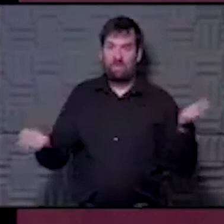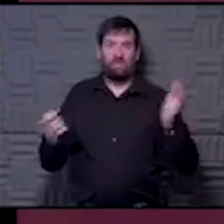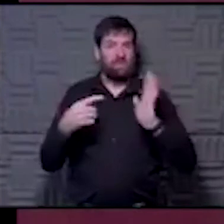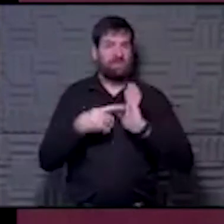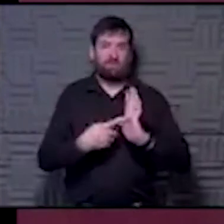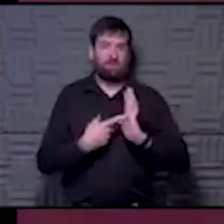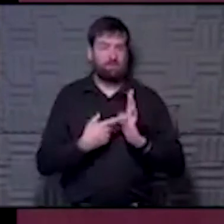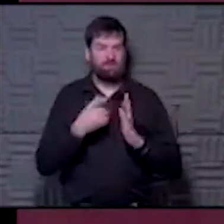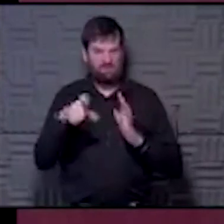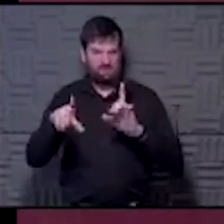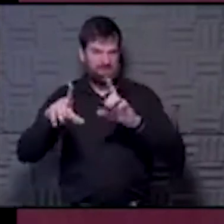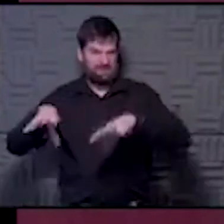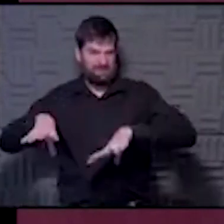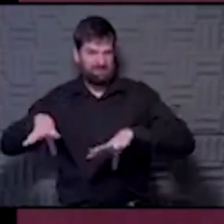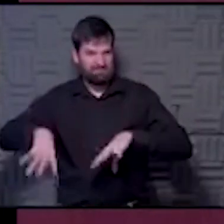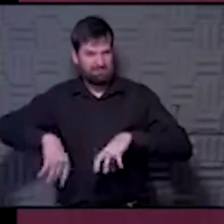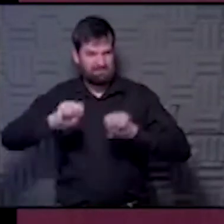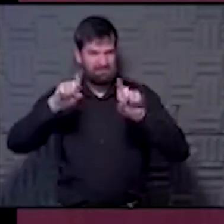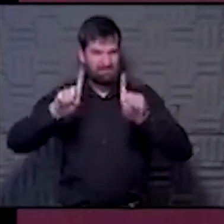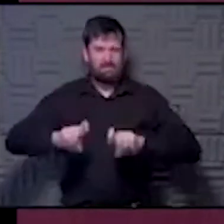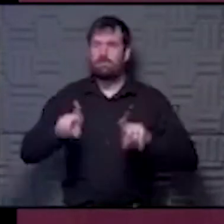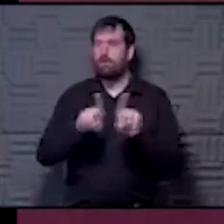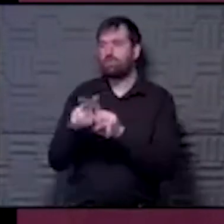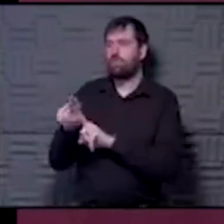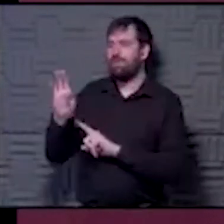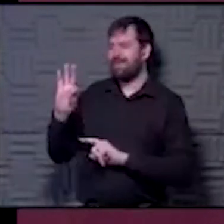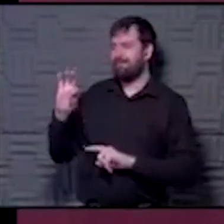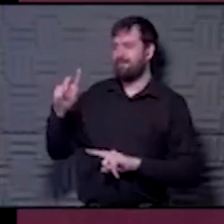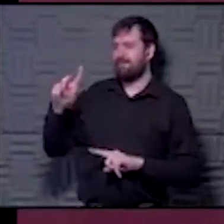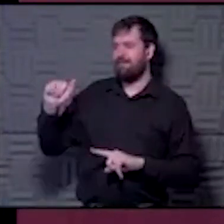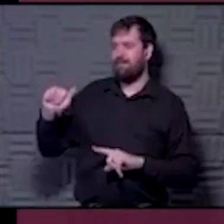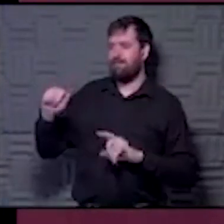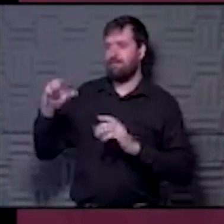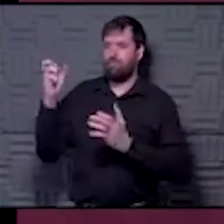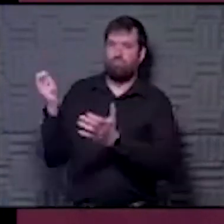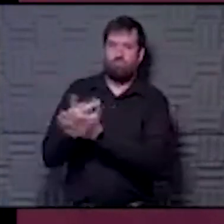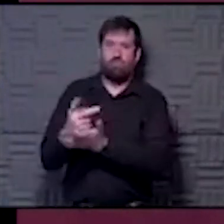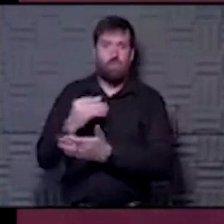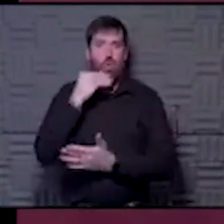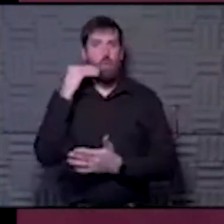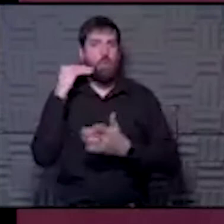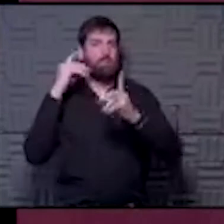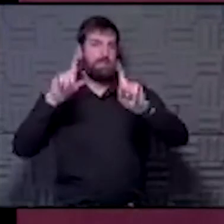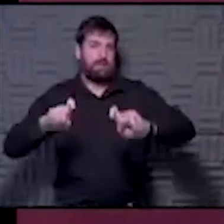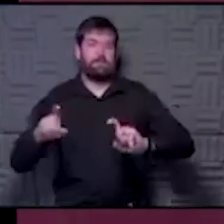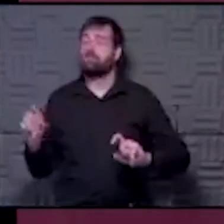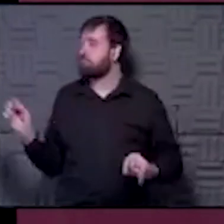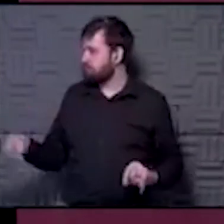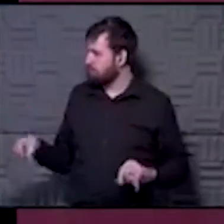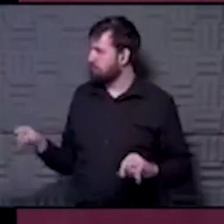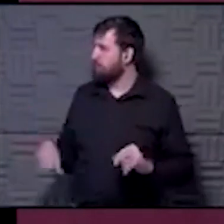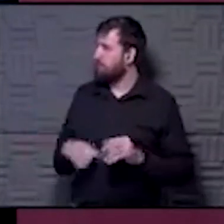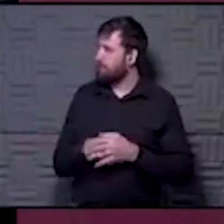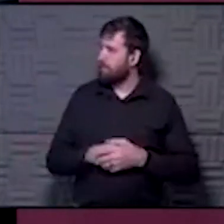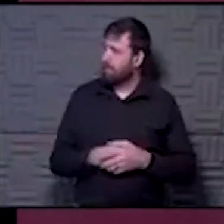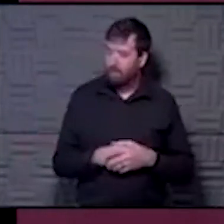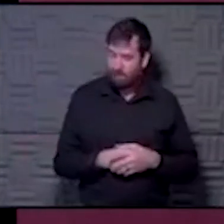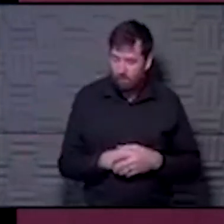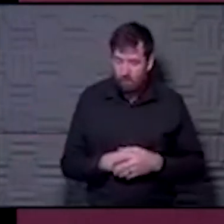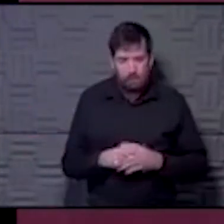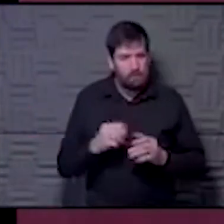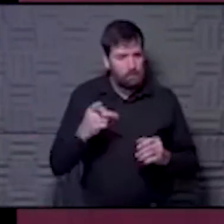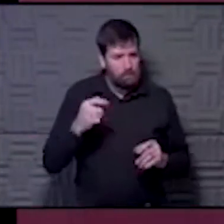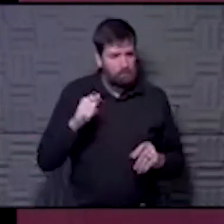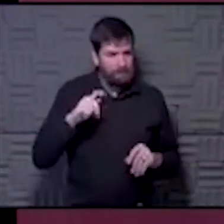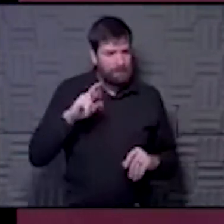get a test? The second thing is the FDA-approved home testing and what you think about those. Yeah, you bet. So, Patrick, you